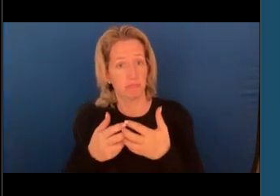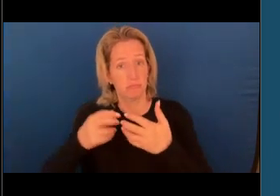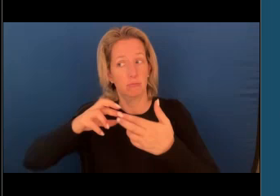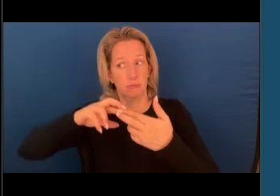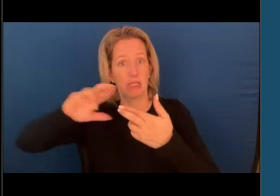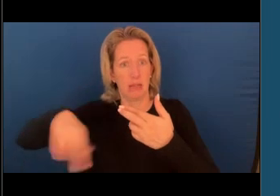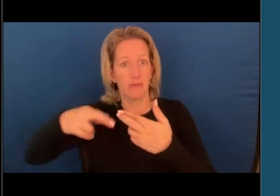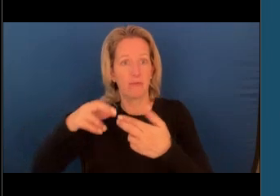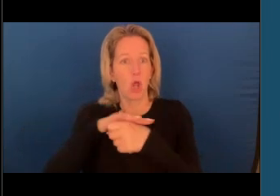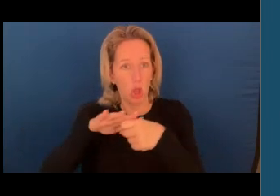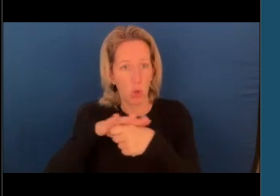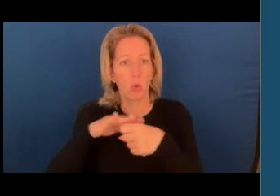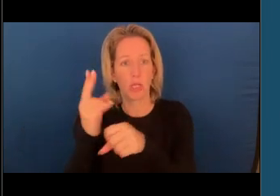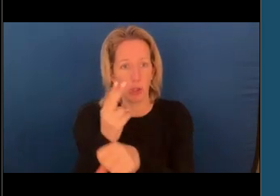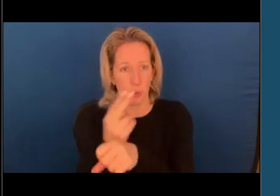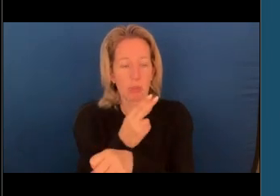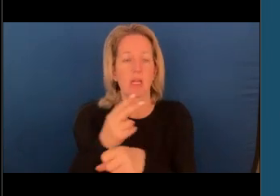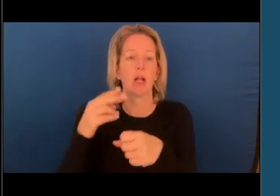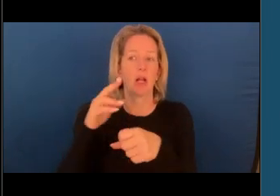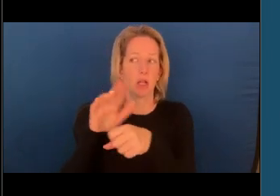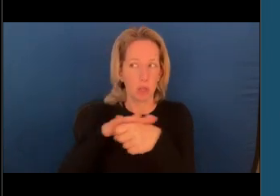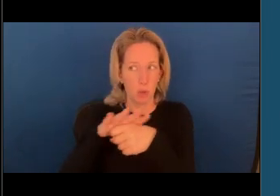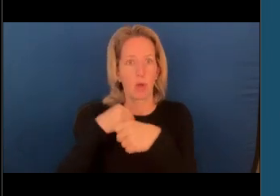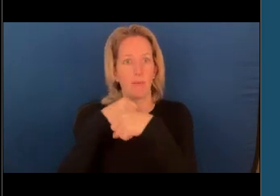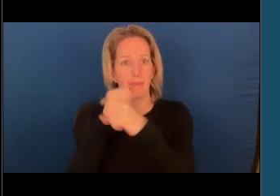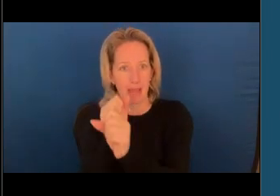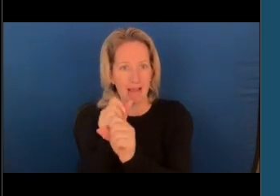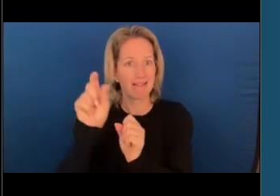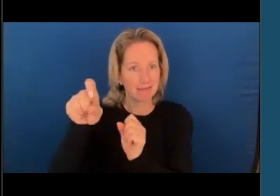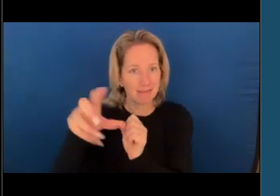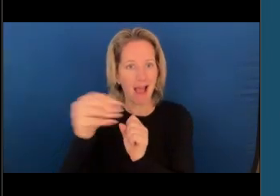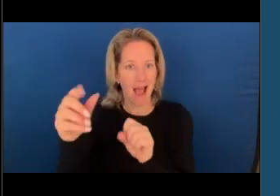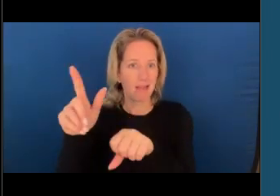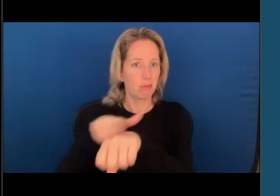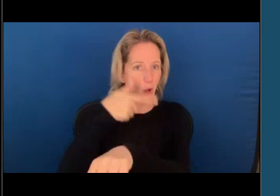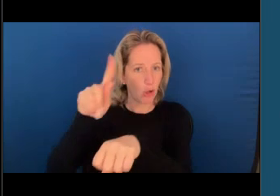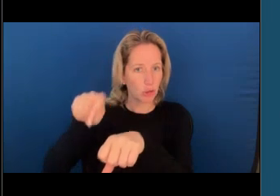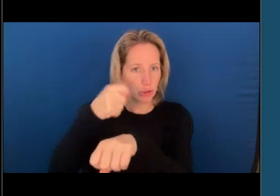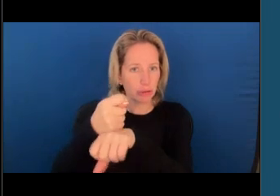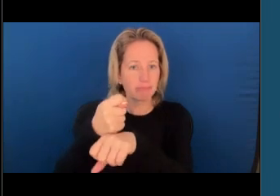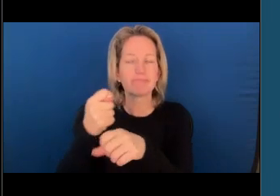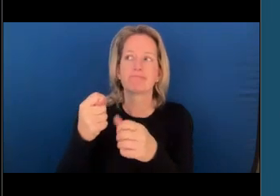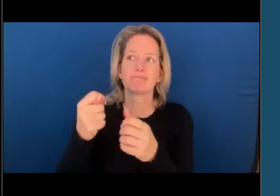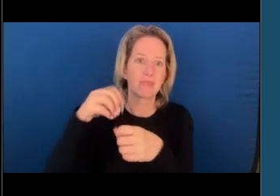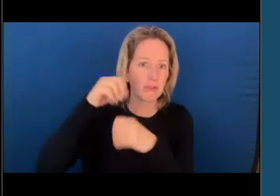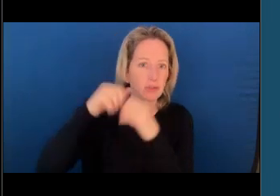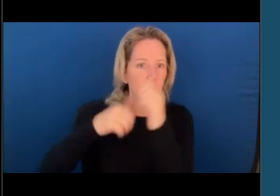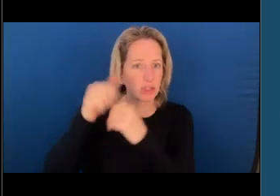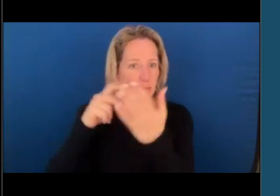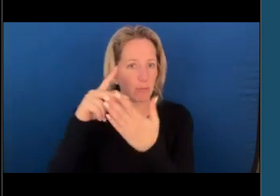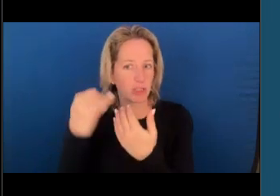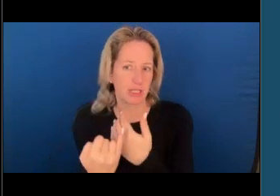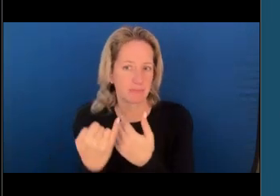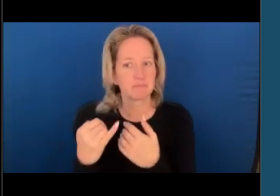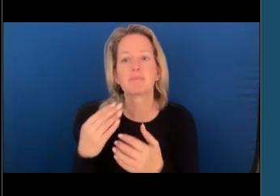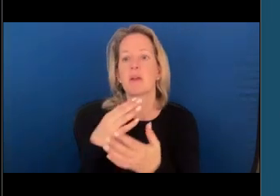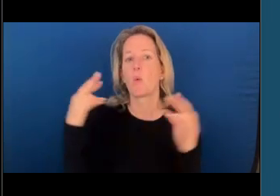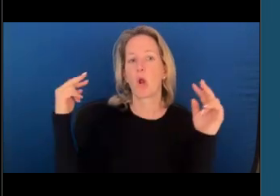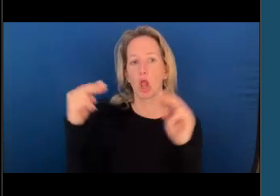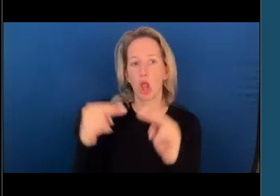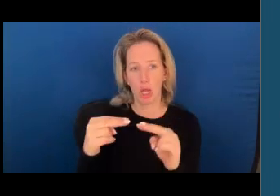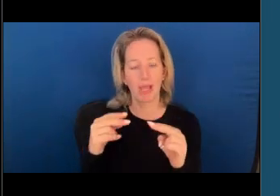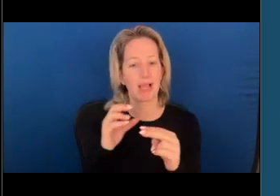locally used, necessary, and long-term infrastructure products. Some we have been looking at so far are asphalt, concrete,